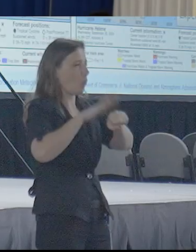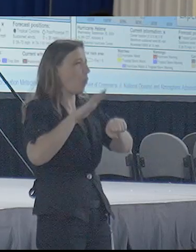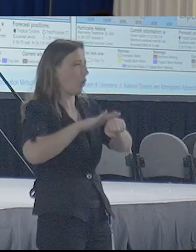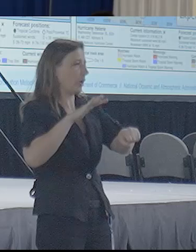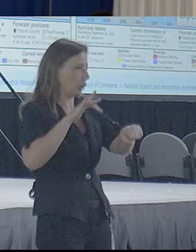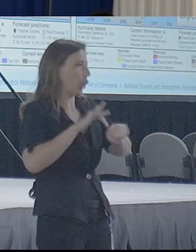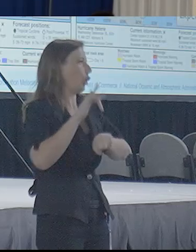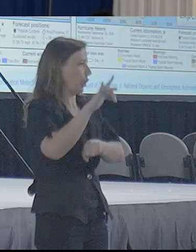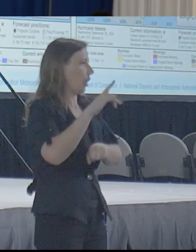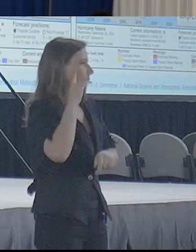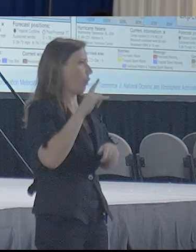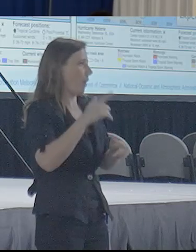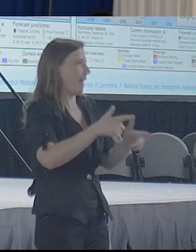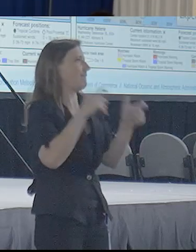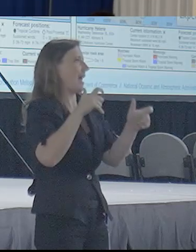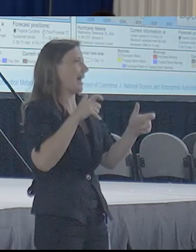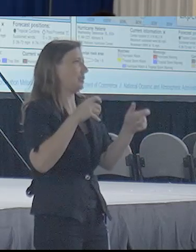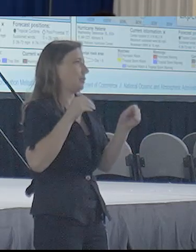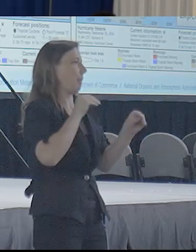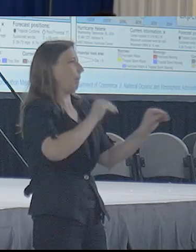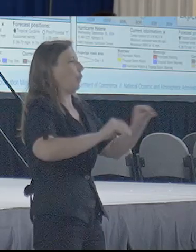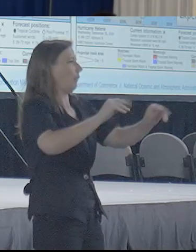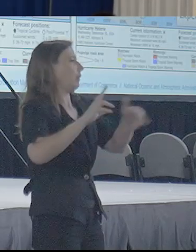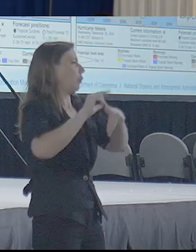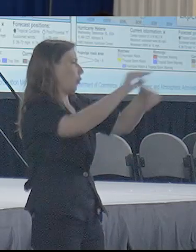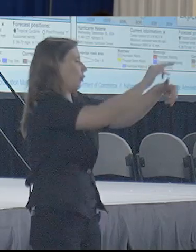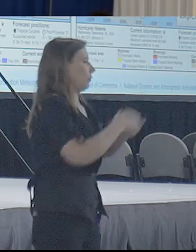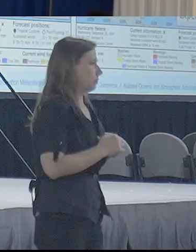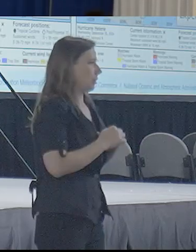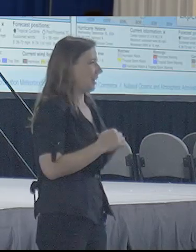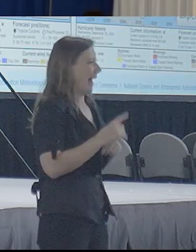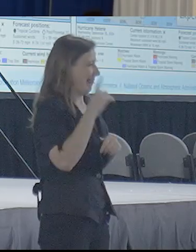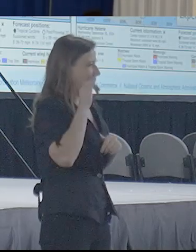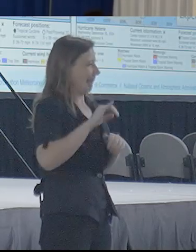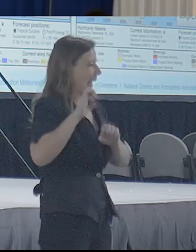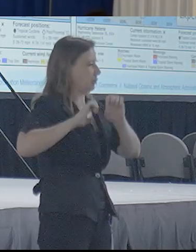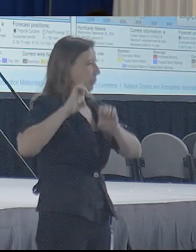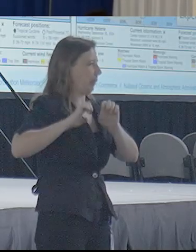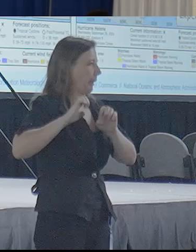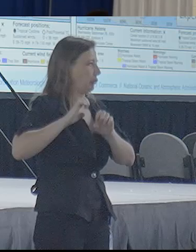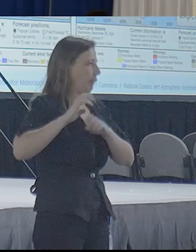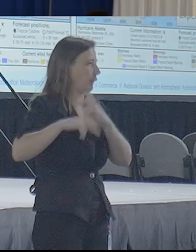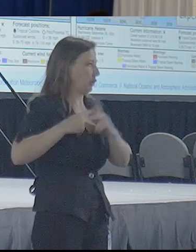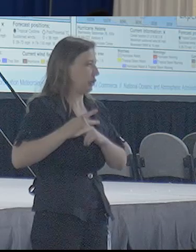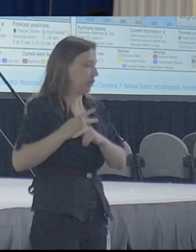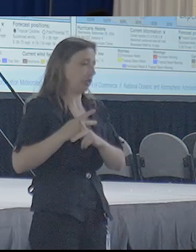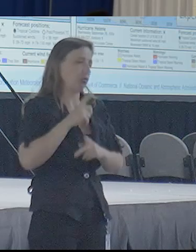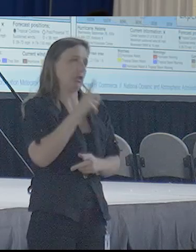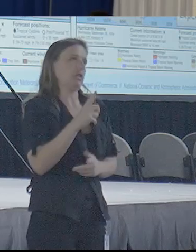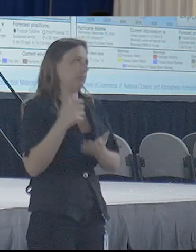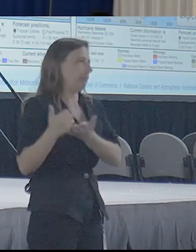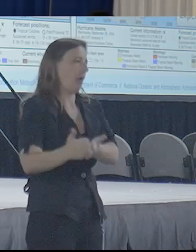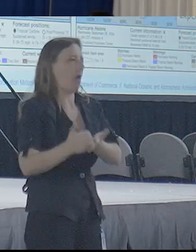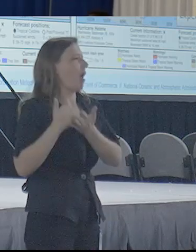major hurricane. And I think the experimental version there really paid off for those folks in the Southeast United States,